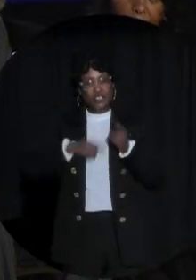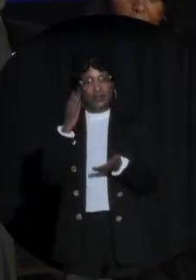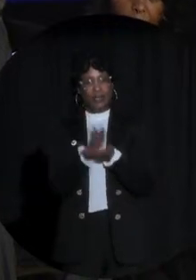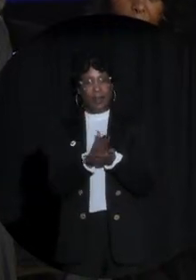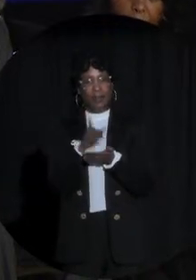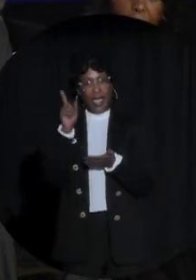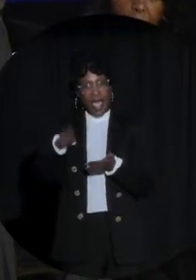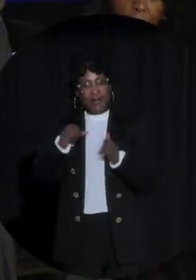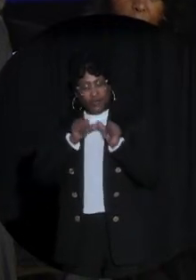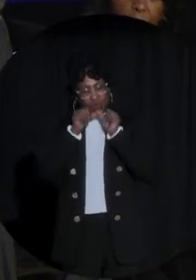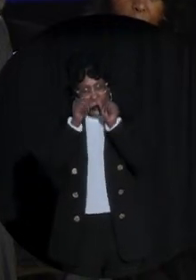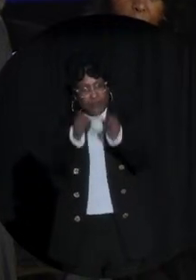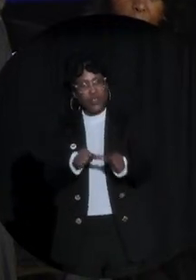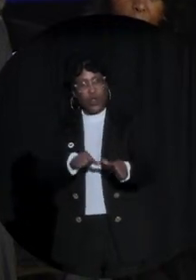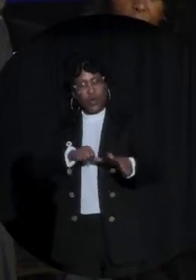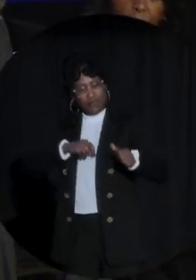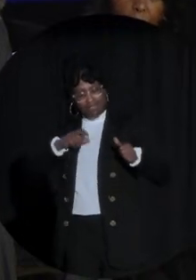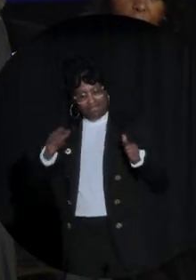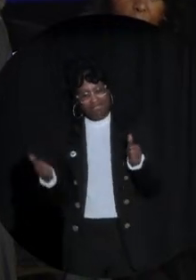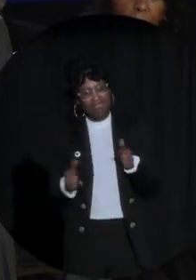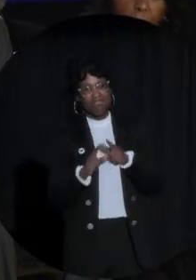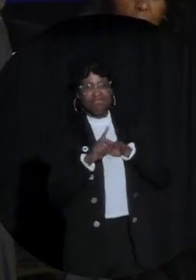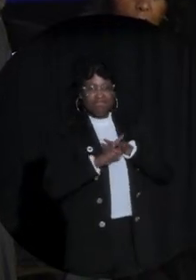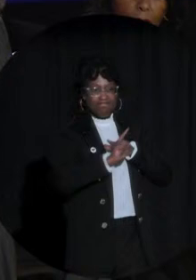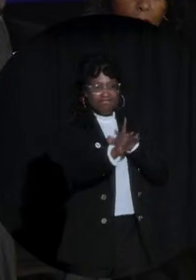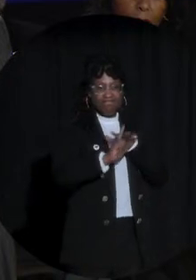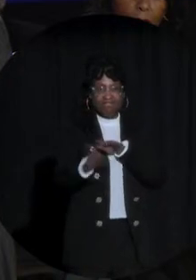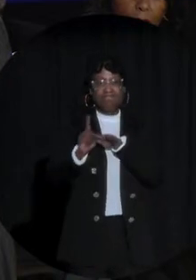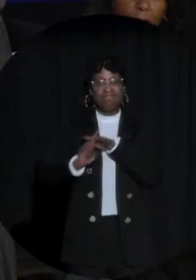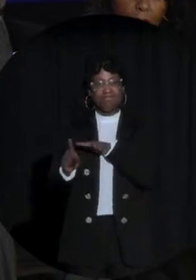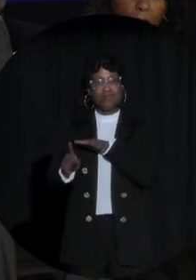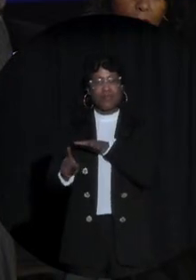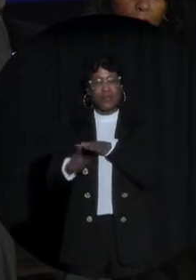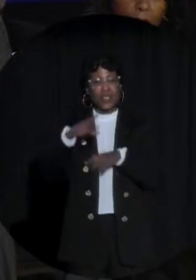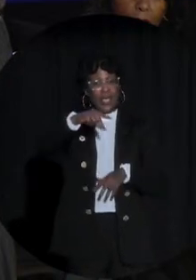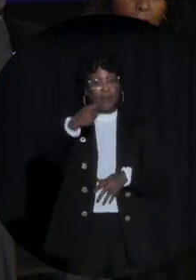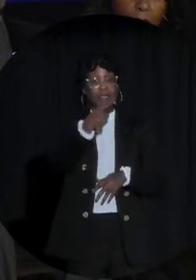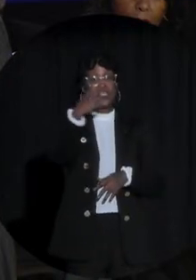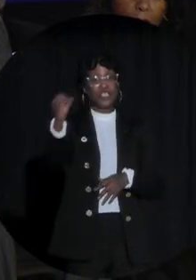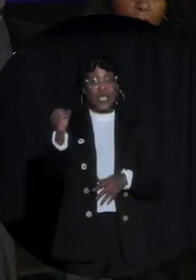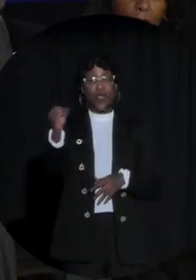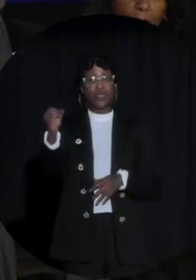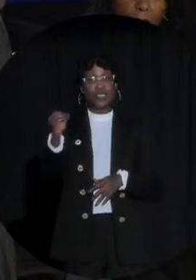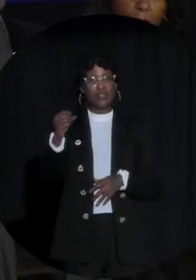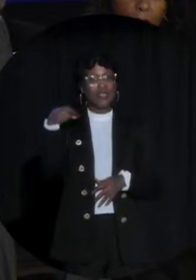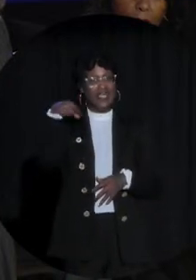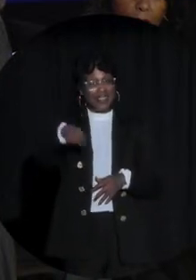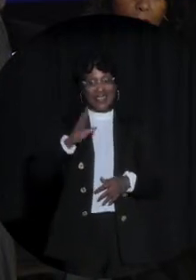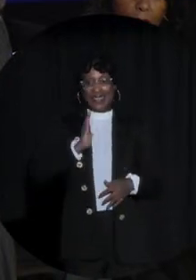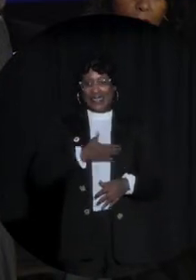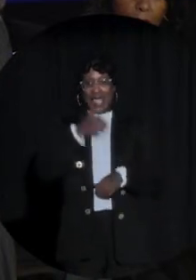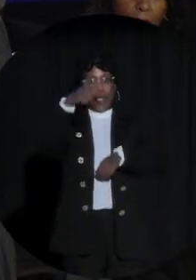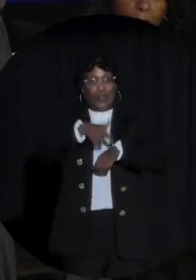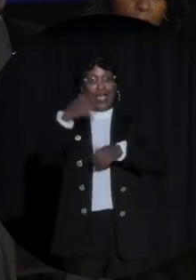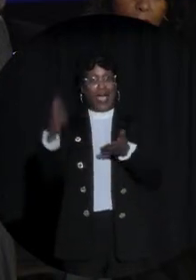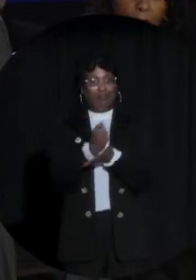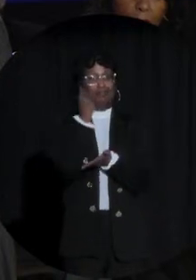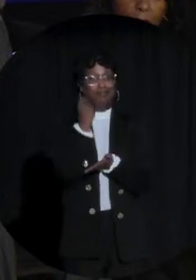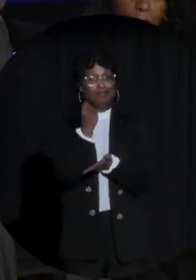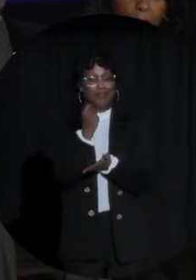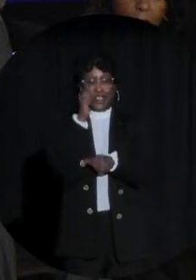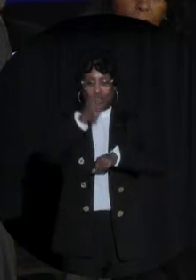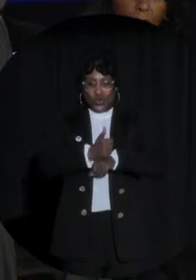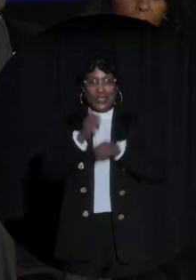moment. Our labor has led us to a once-in-a-lifetime opportunity to set the course for this county's